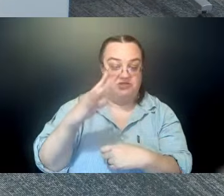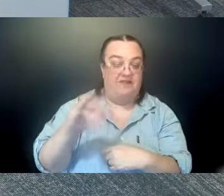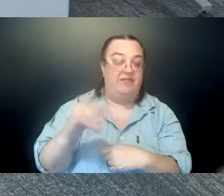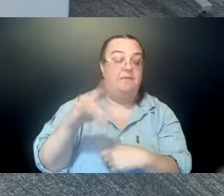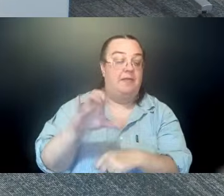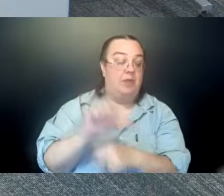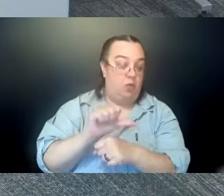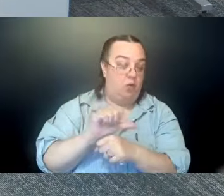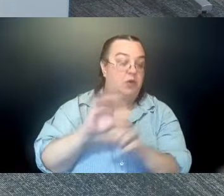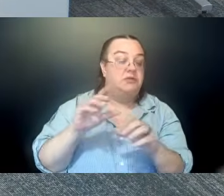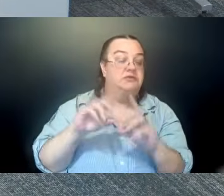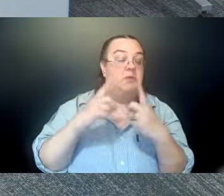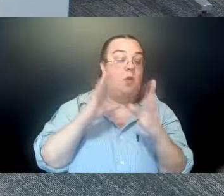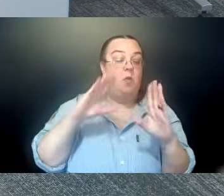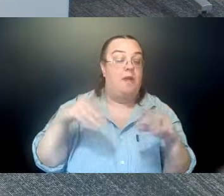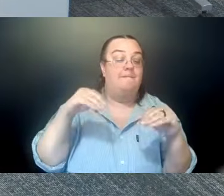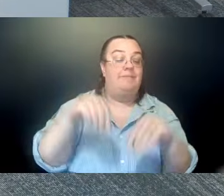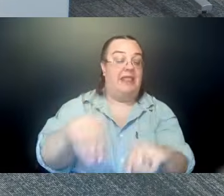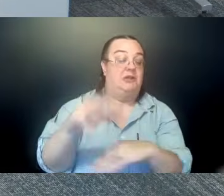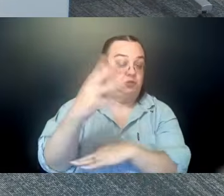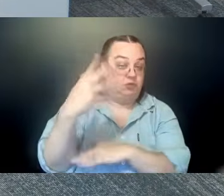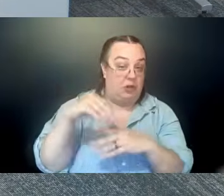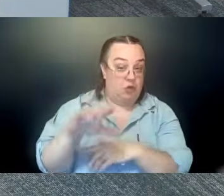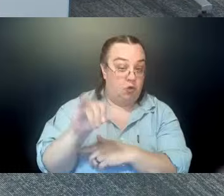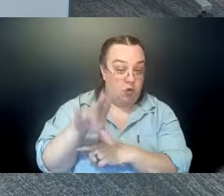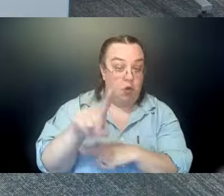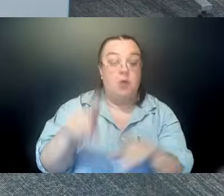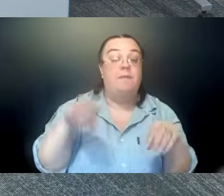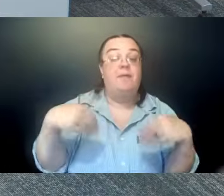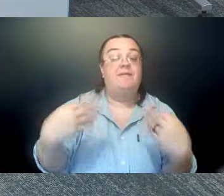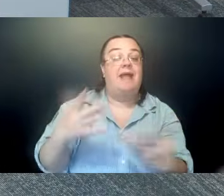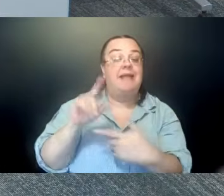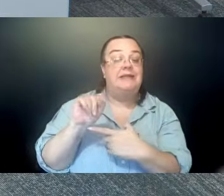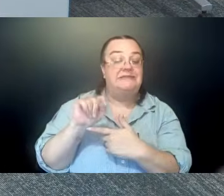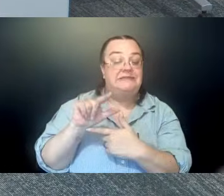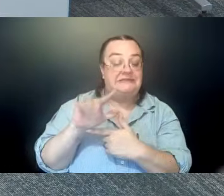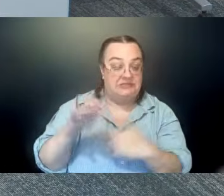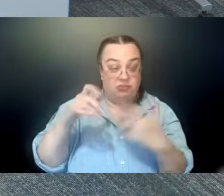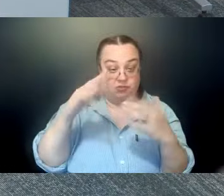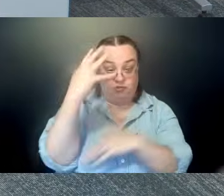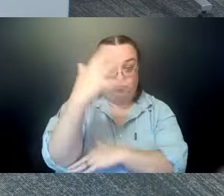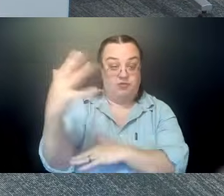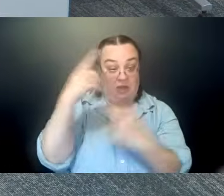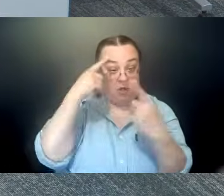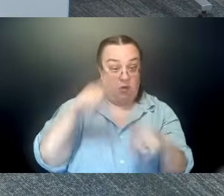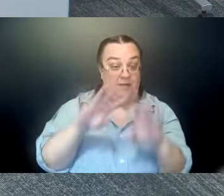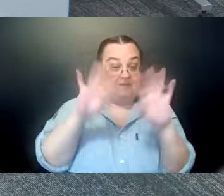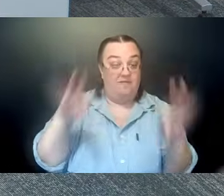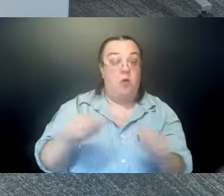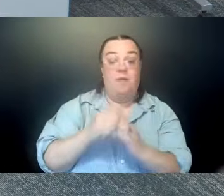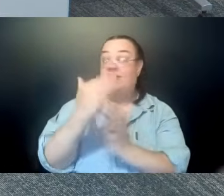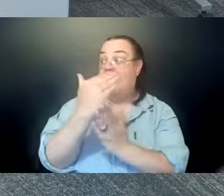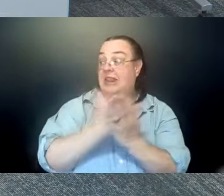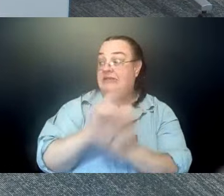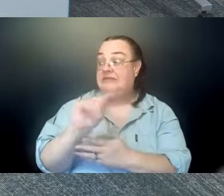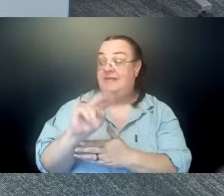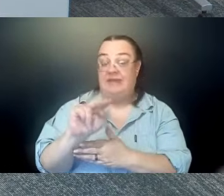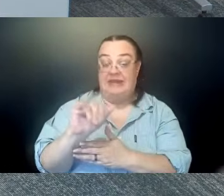just provide the TLC. The tree agreement form with a list of native trees is on the town